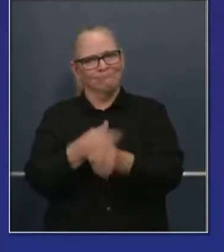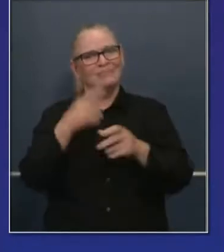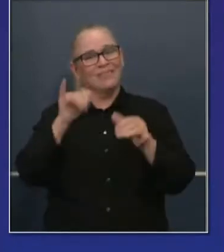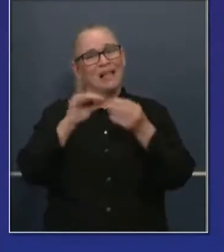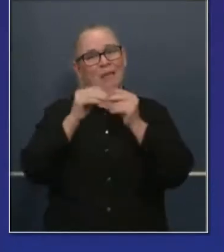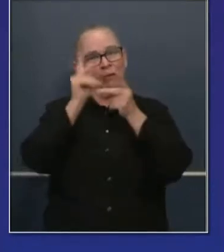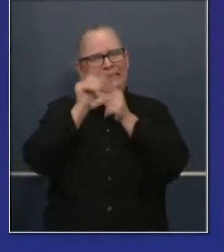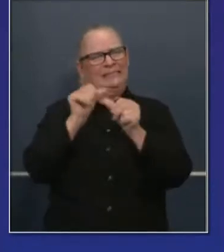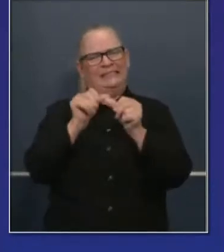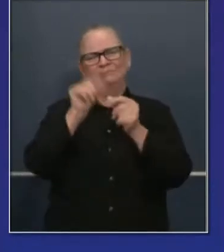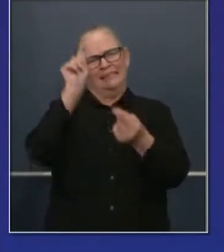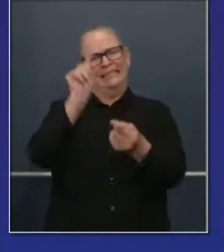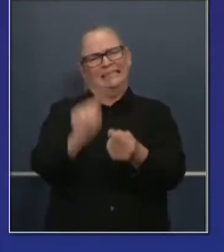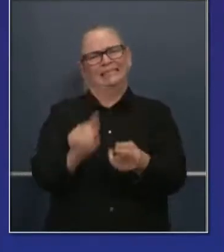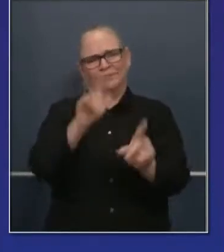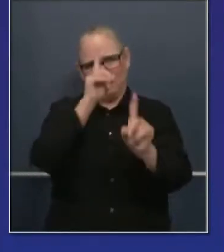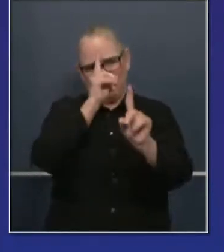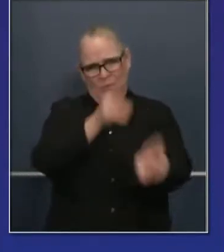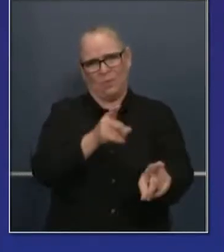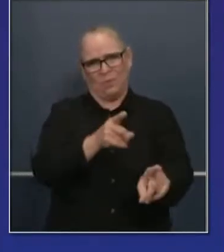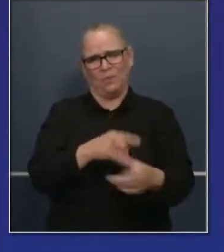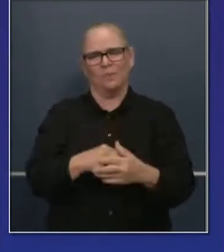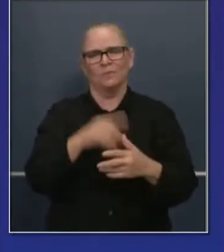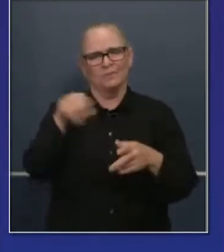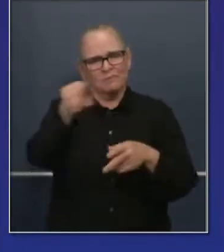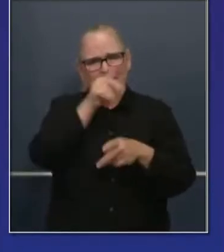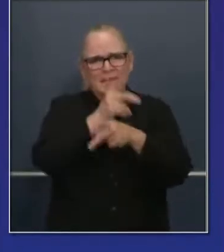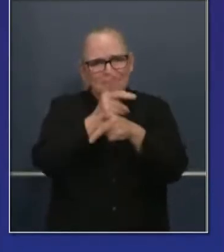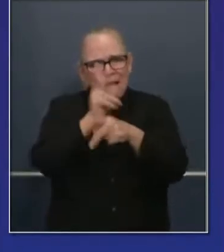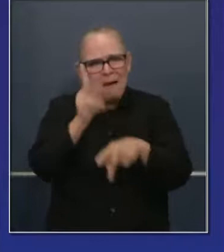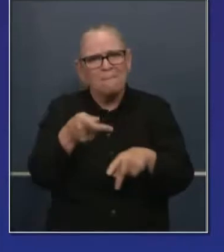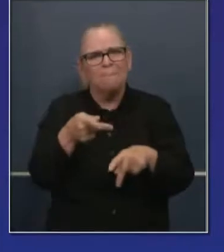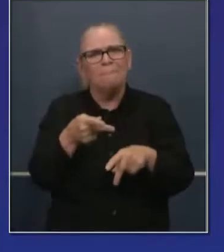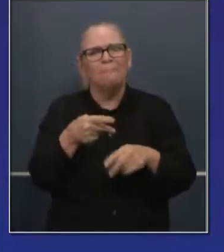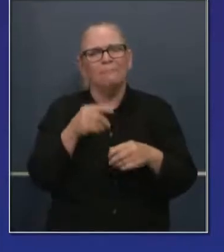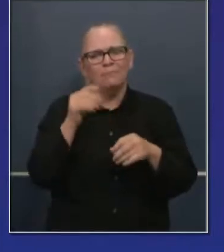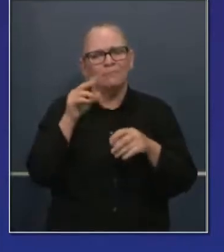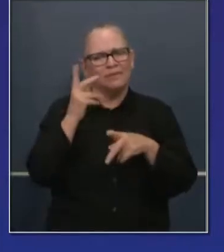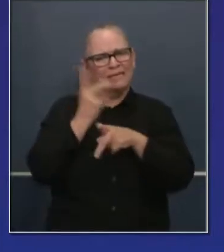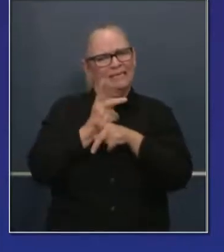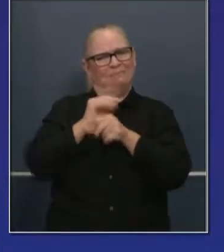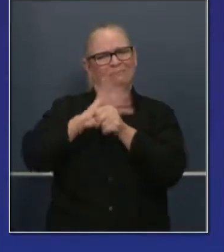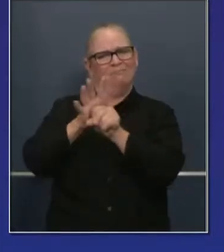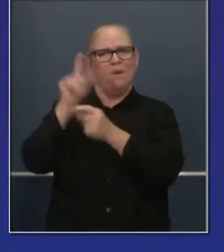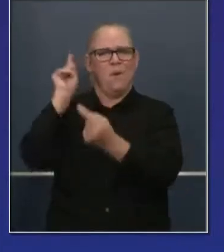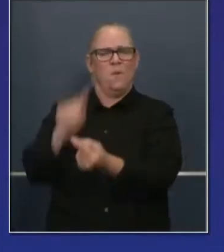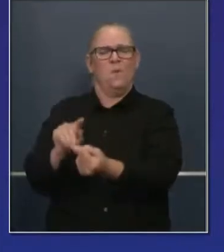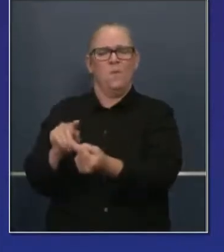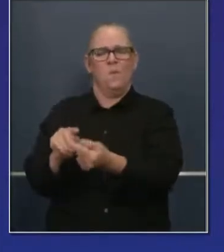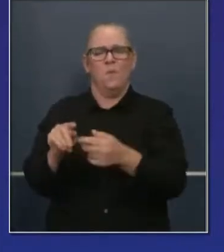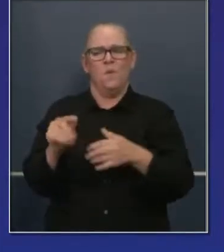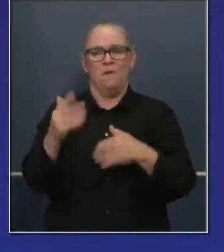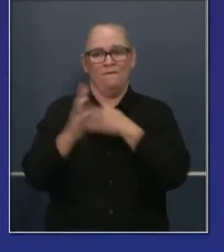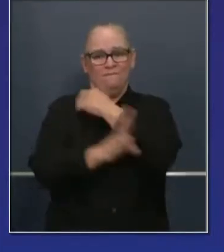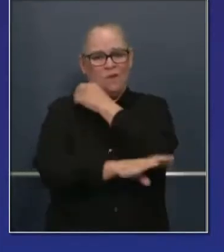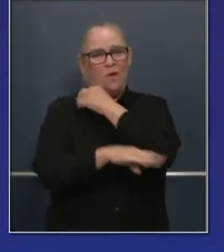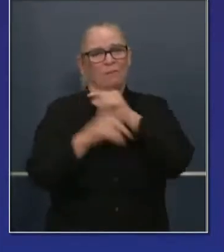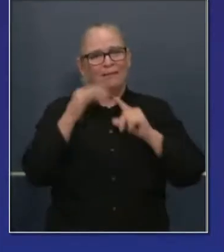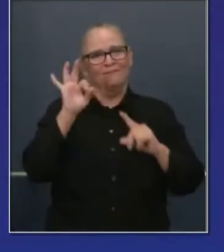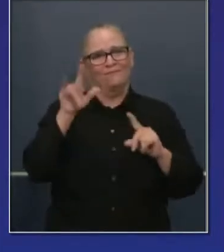come down as we march through this process into fall and winter. So with that, I'll turn it back to you, Governor. Thank you.